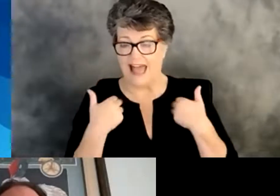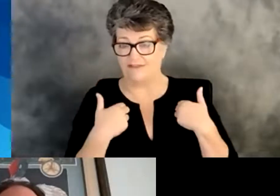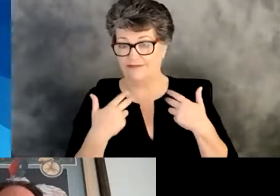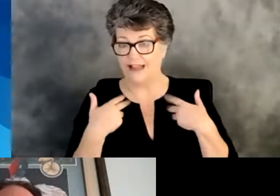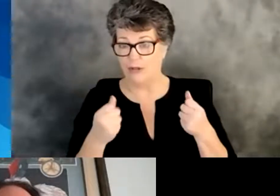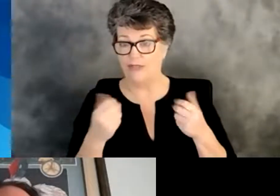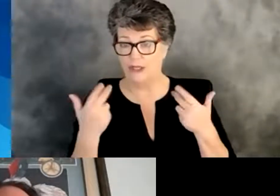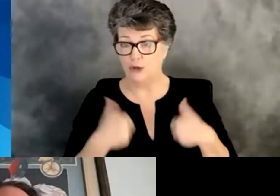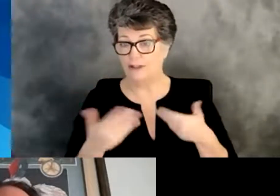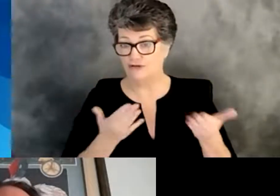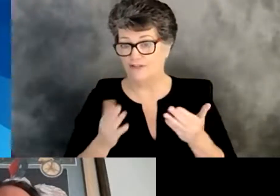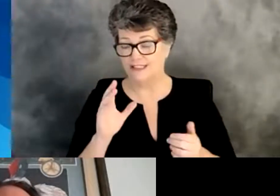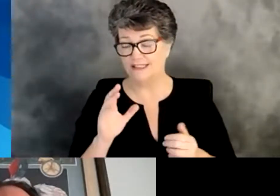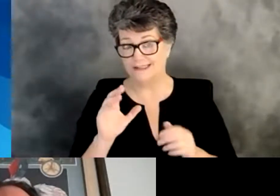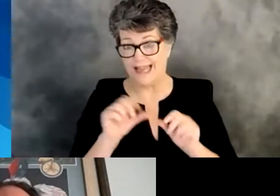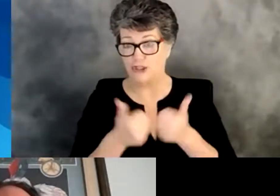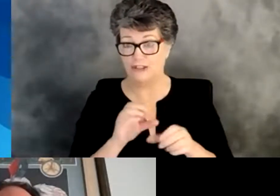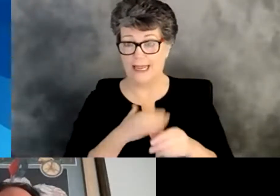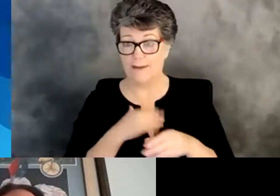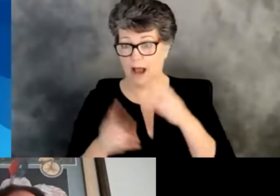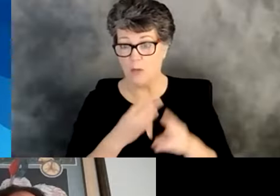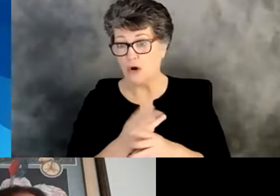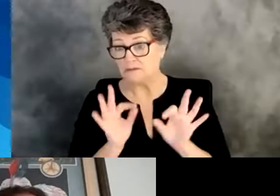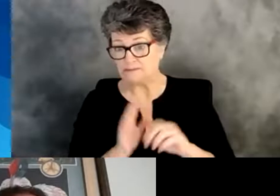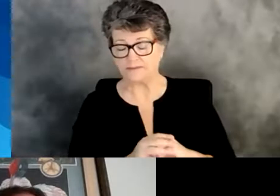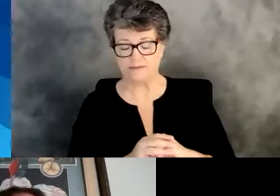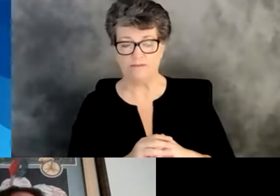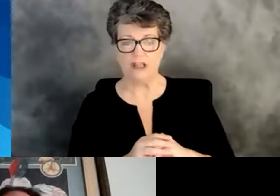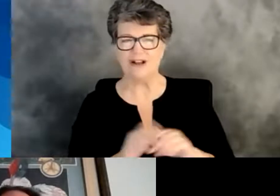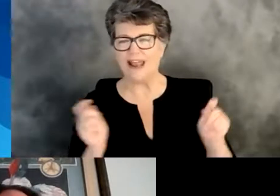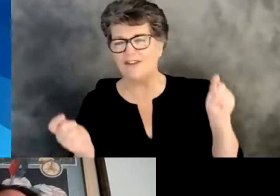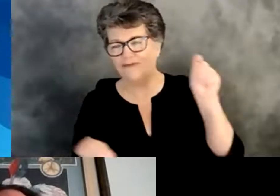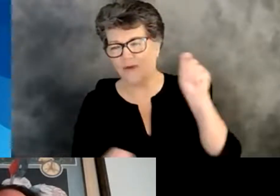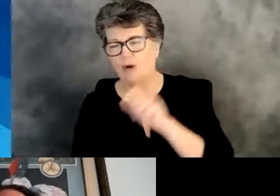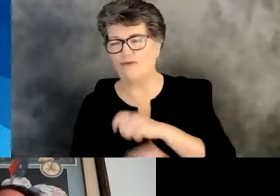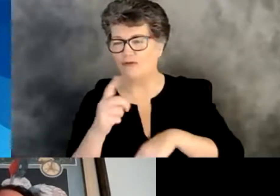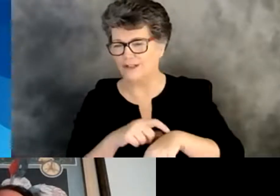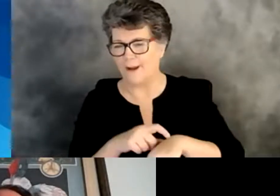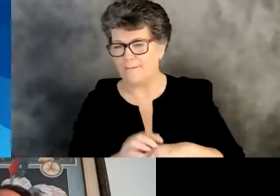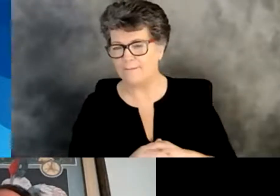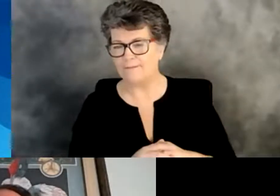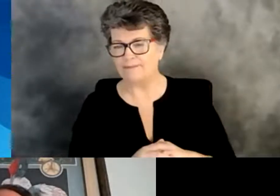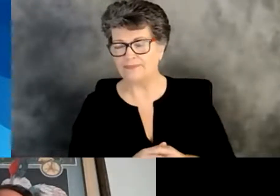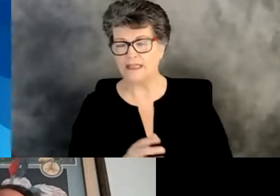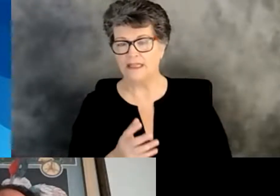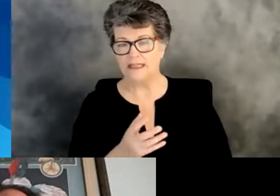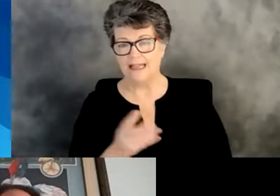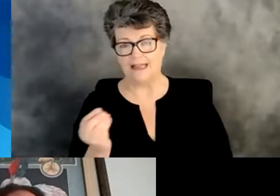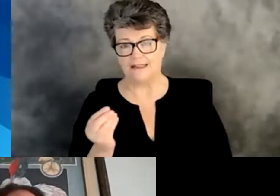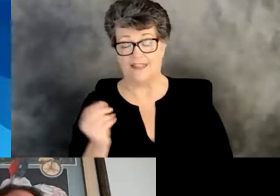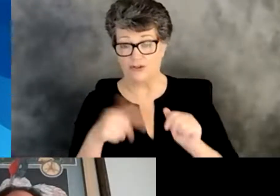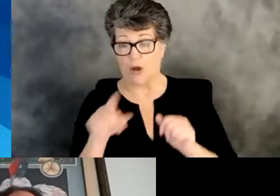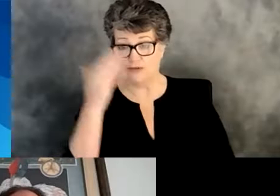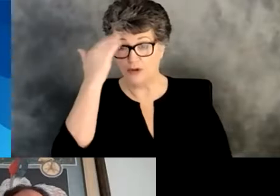Agency in my world. So I think some of this is going to kind of evolve over time. I think, as all of you know, there are